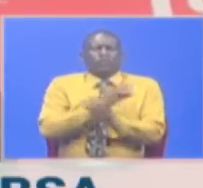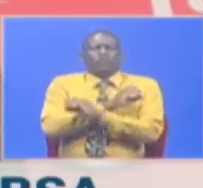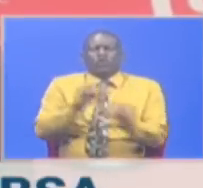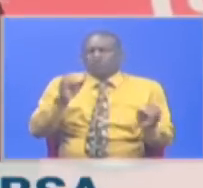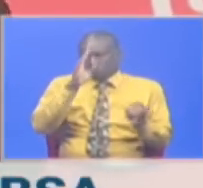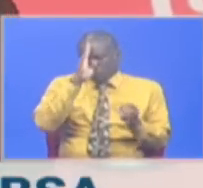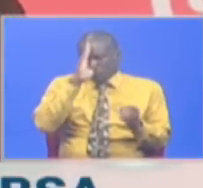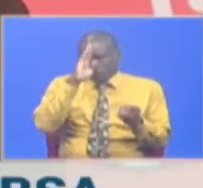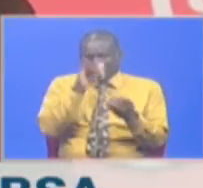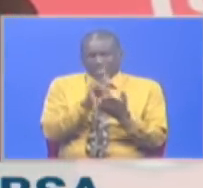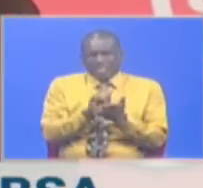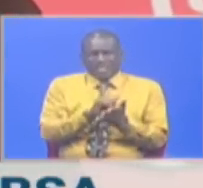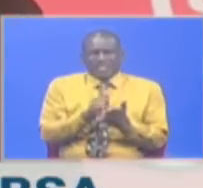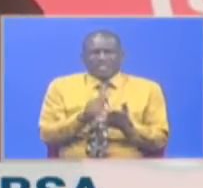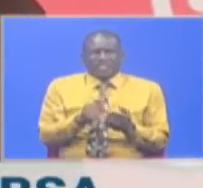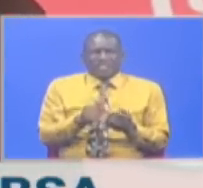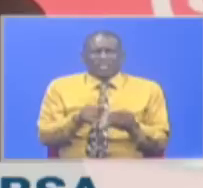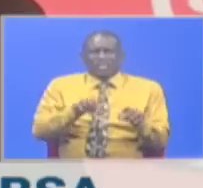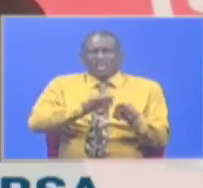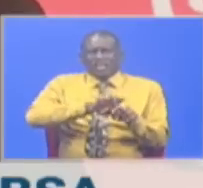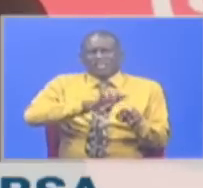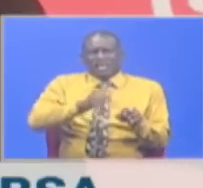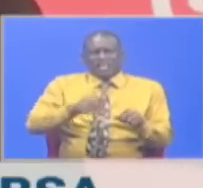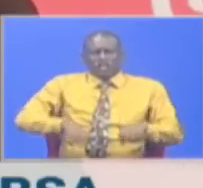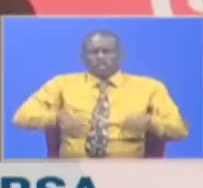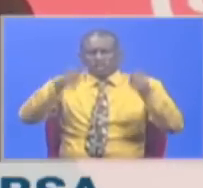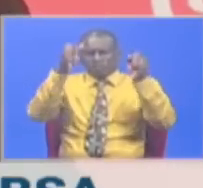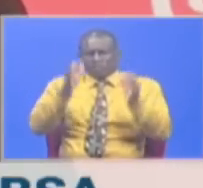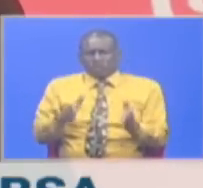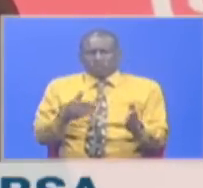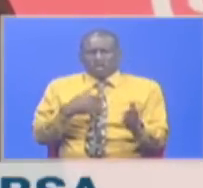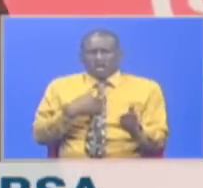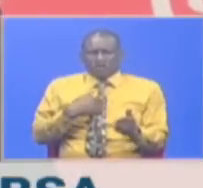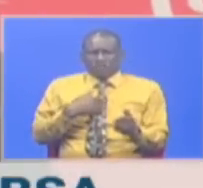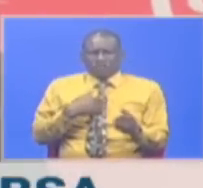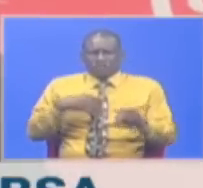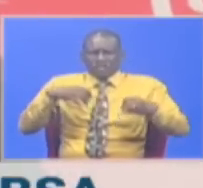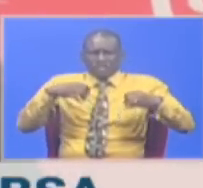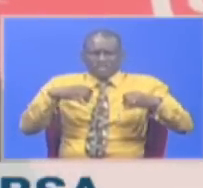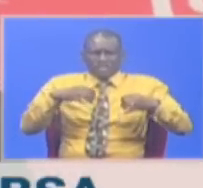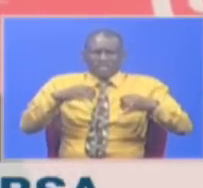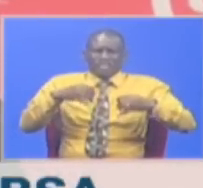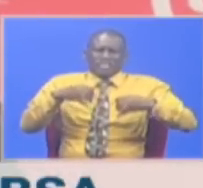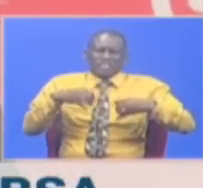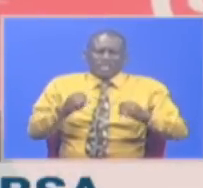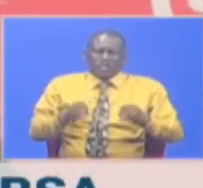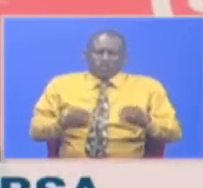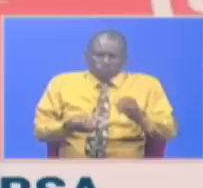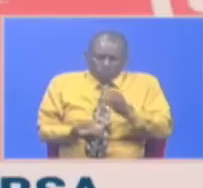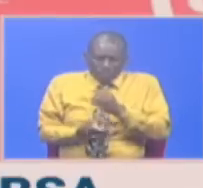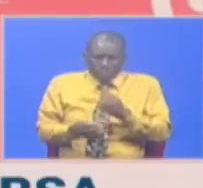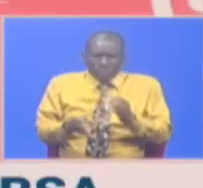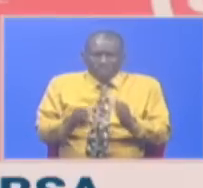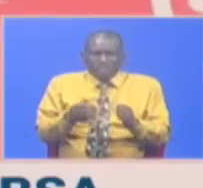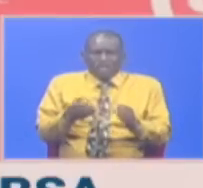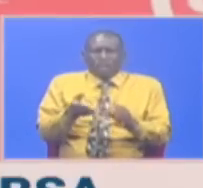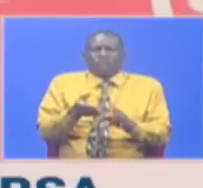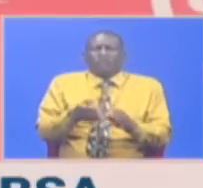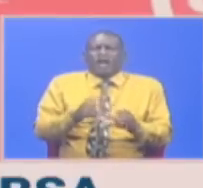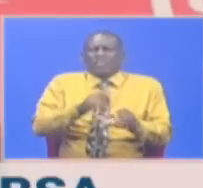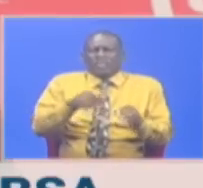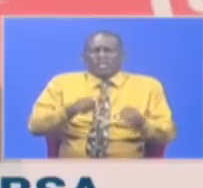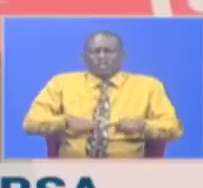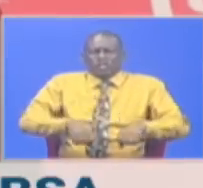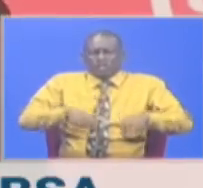that whilst others, chairmen, have sought to de-risk themselves and exited our markets,